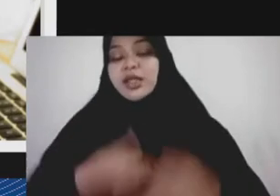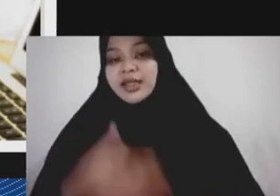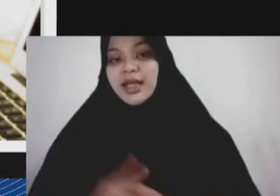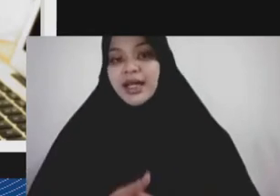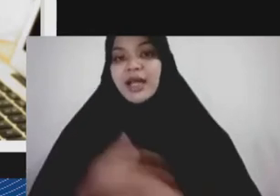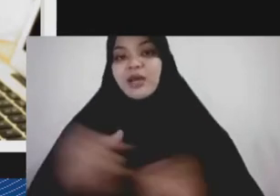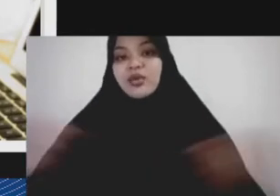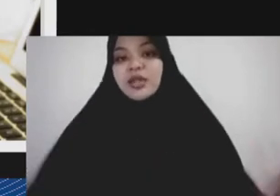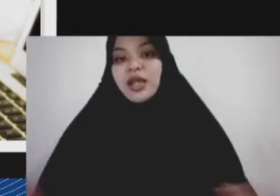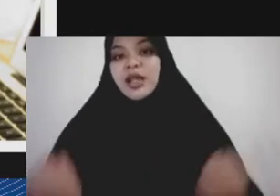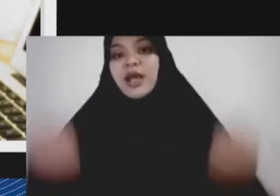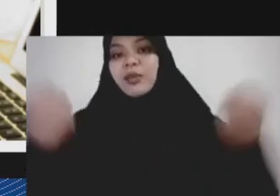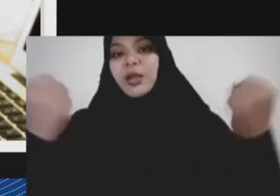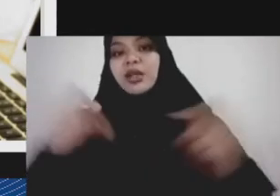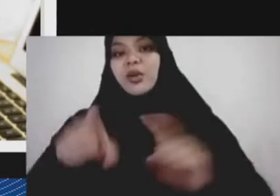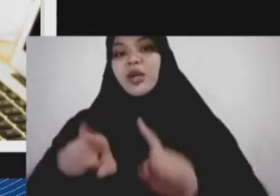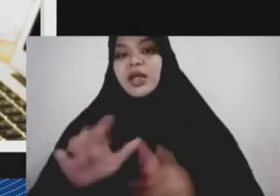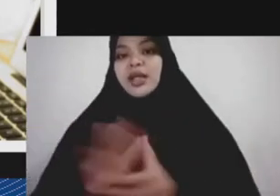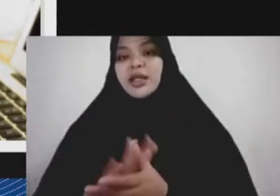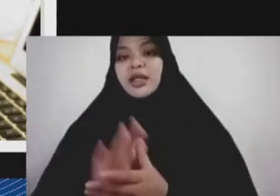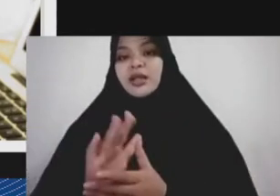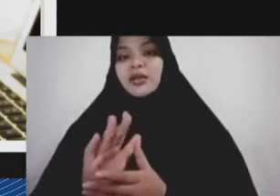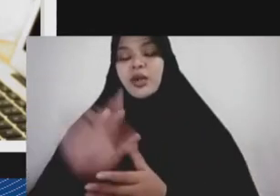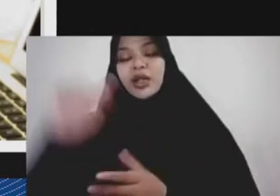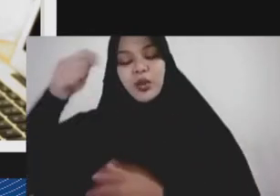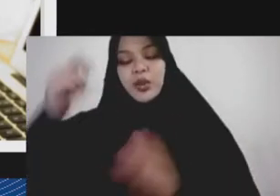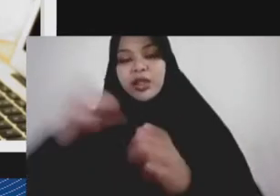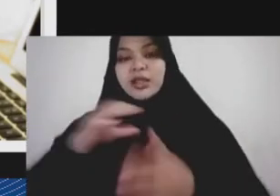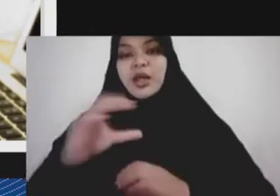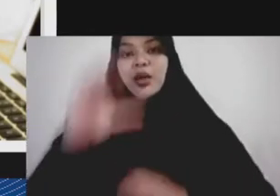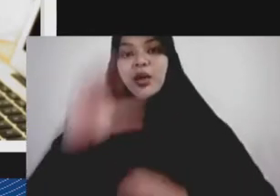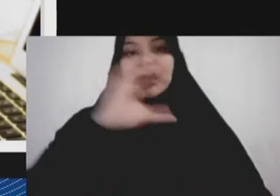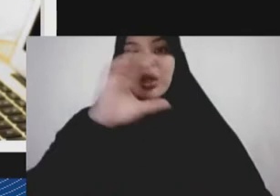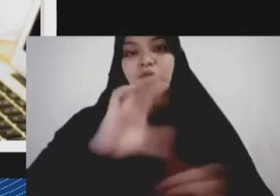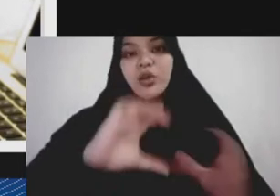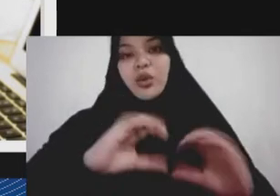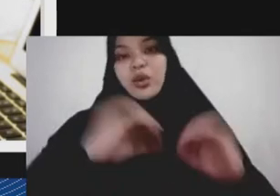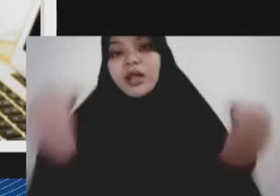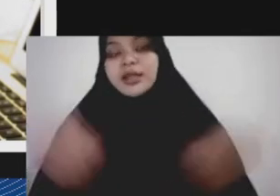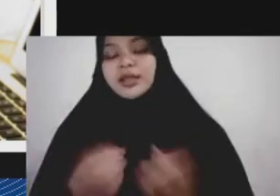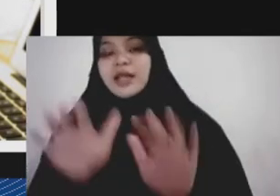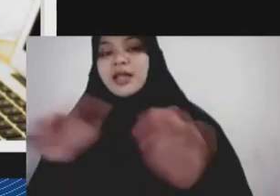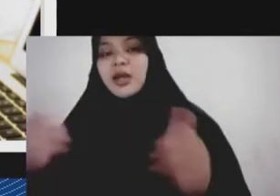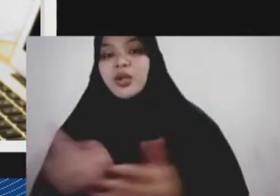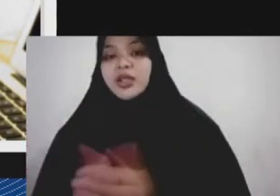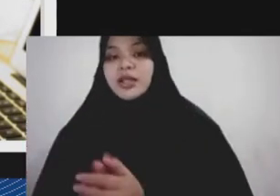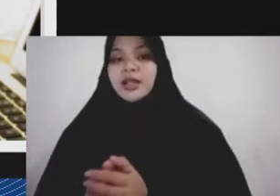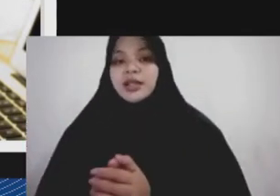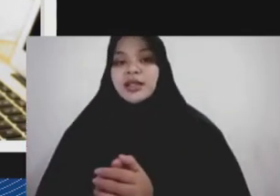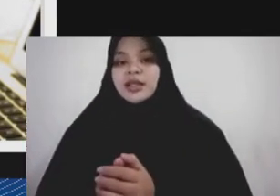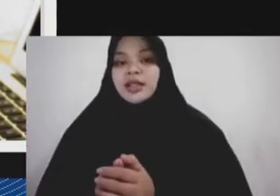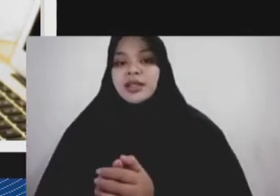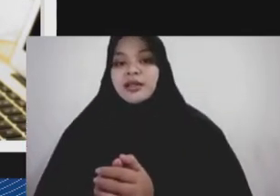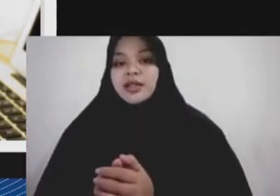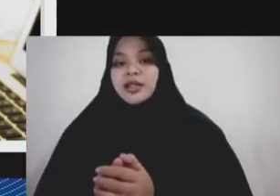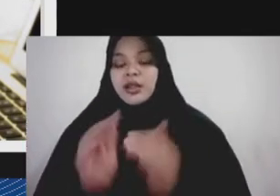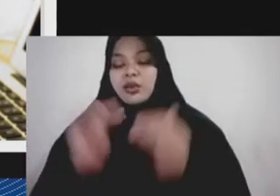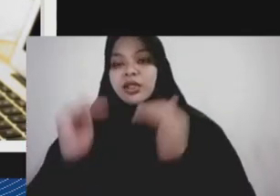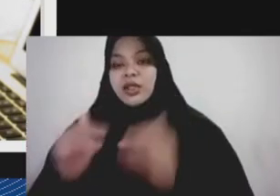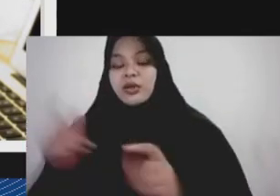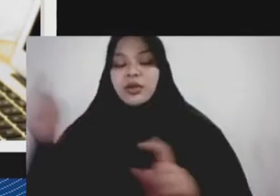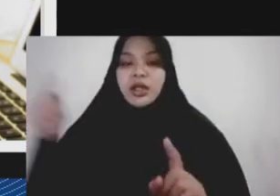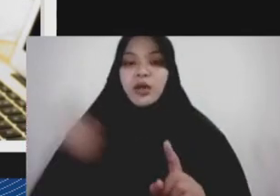those referral pathways, even in organizations and partners that traditionally don't address gender